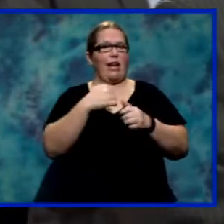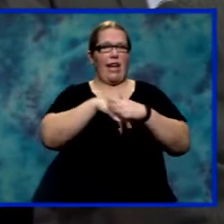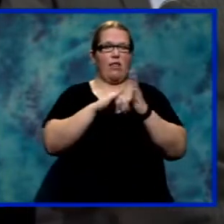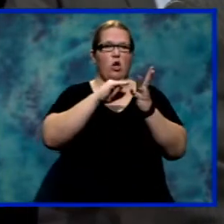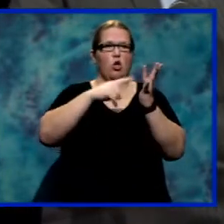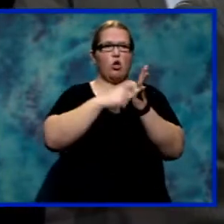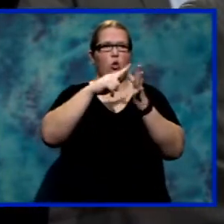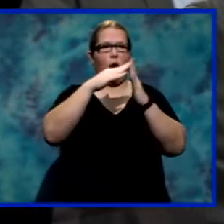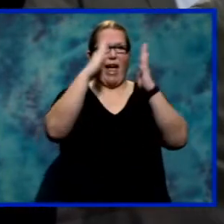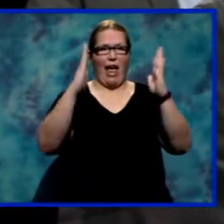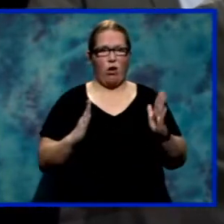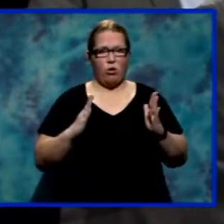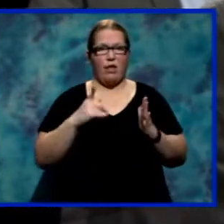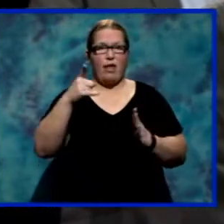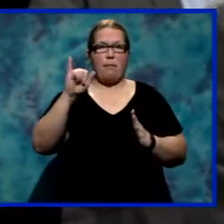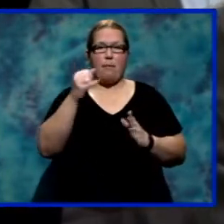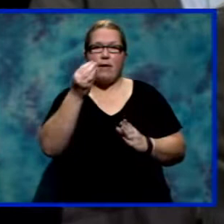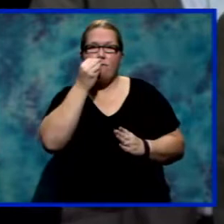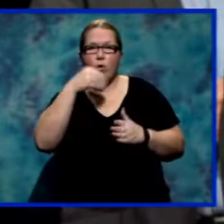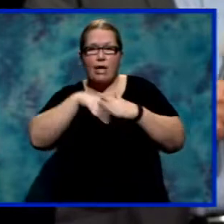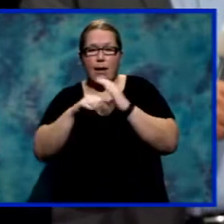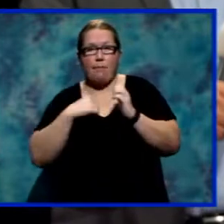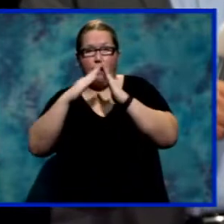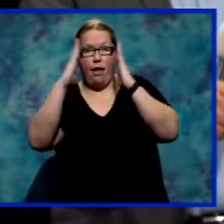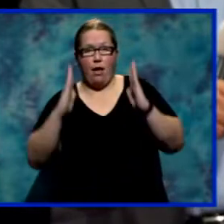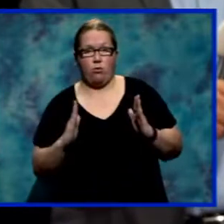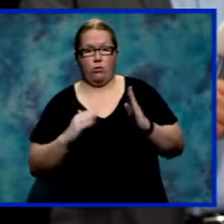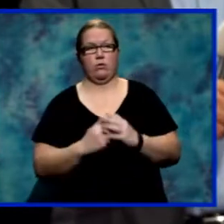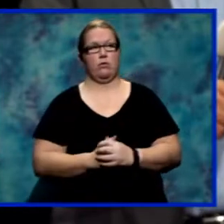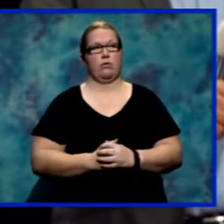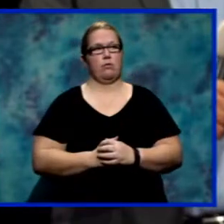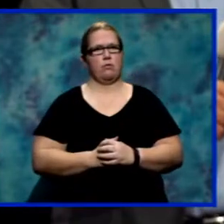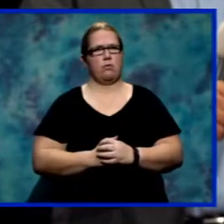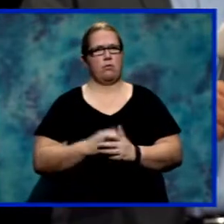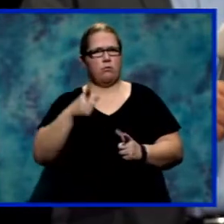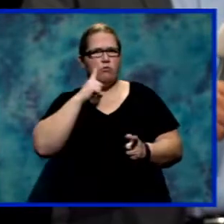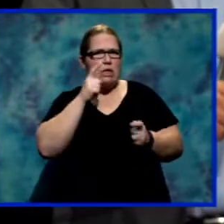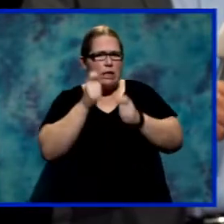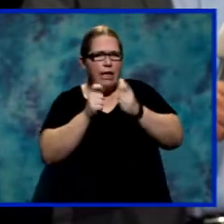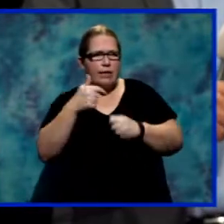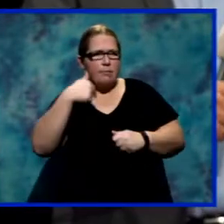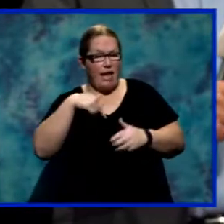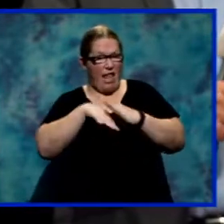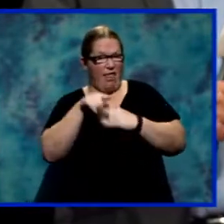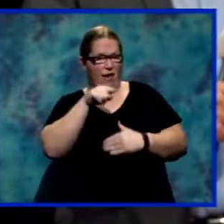storehouse, that there may be food in my house. Test me in